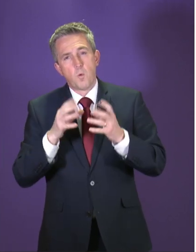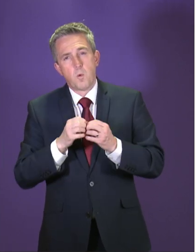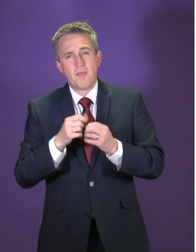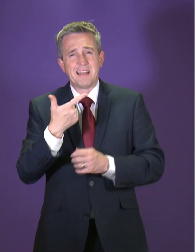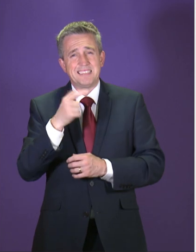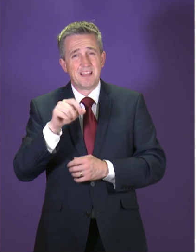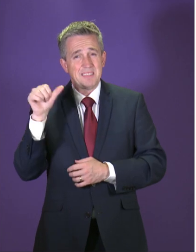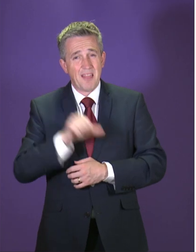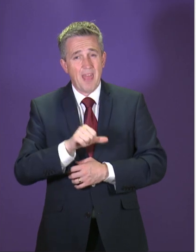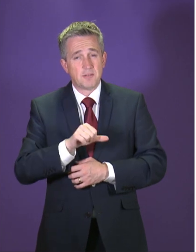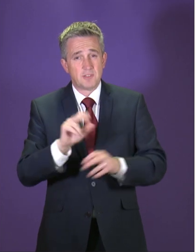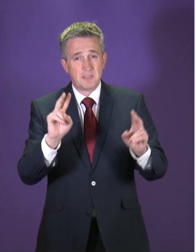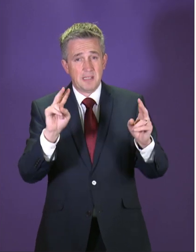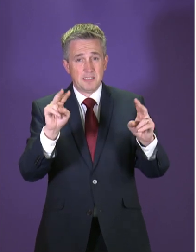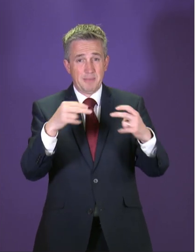70,000 spectators per day.